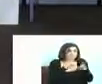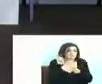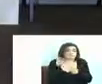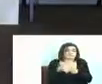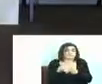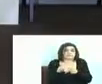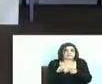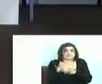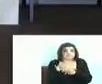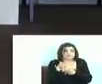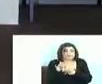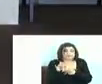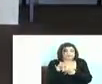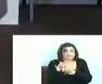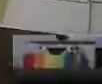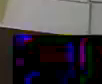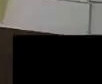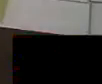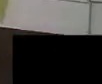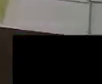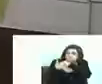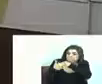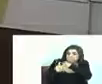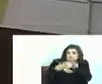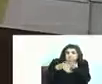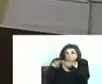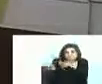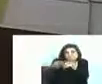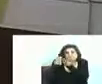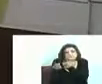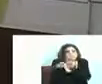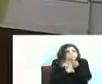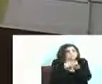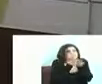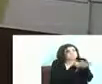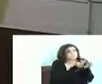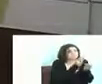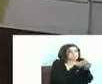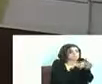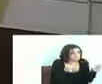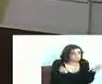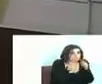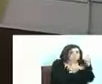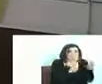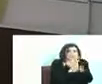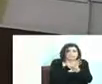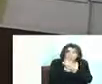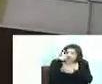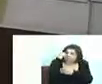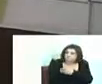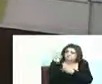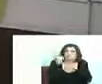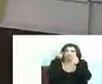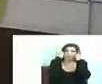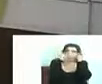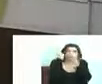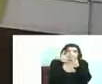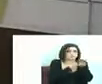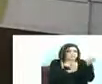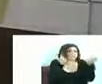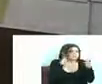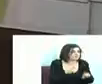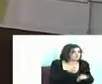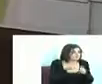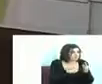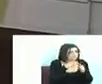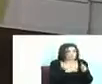the yeast to transform and nourish this healing world. This is the power of dreaming and wondering, and what happens when